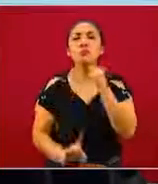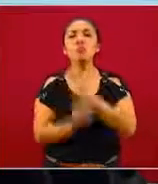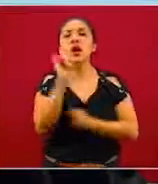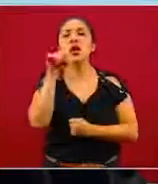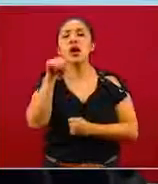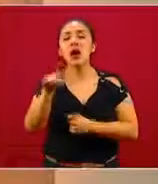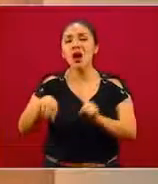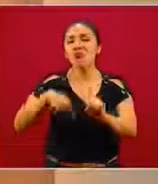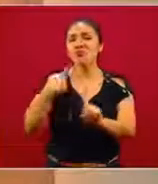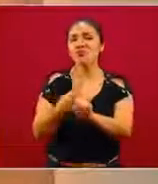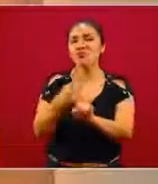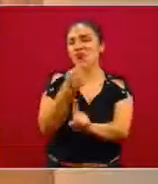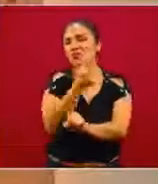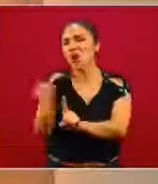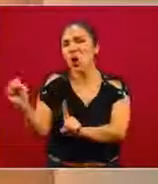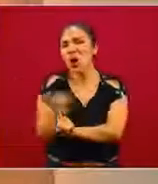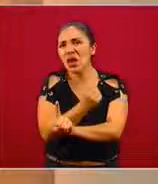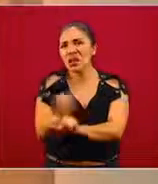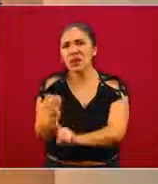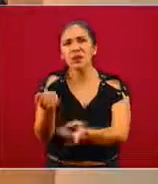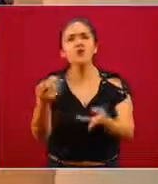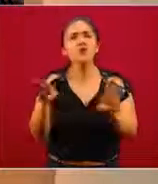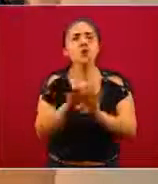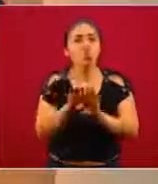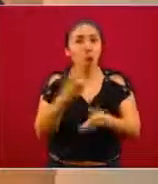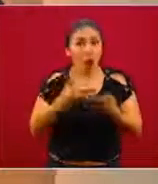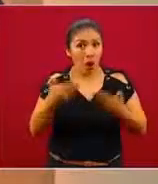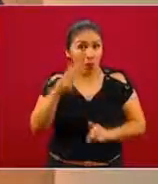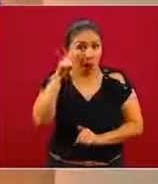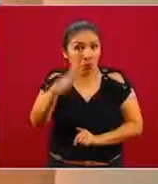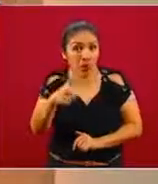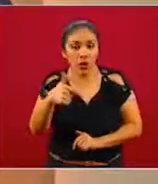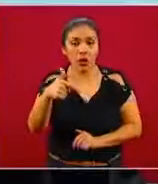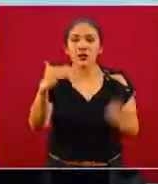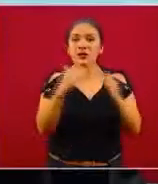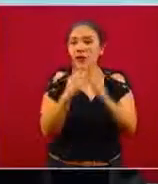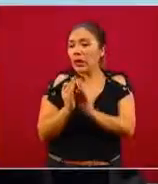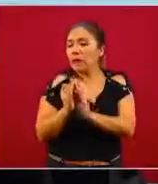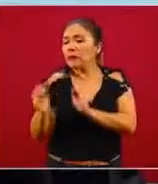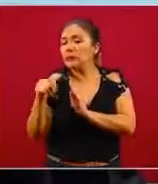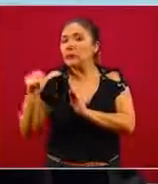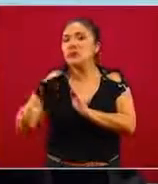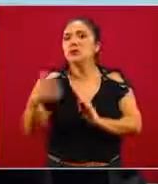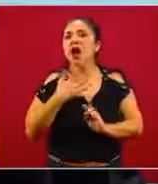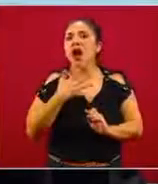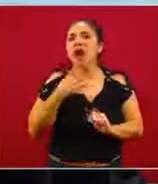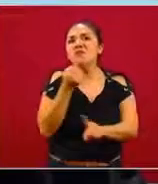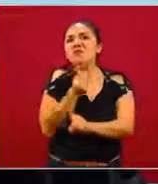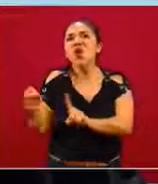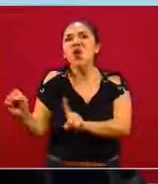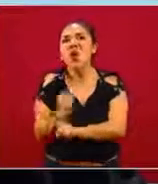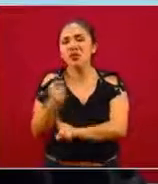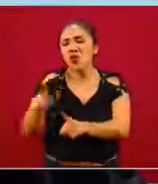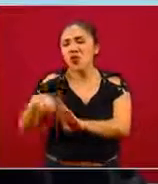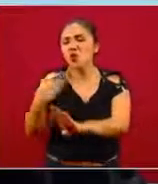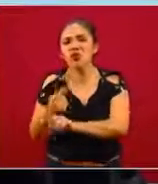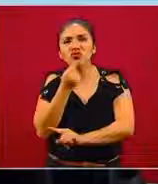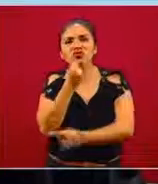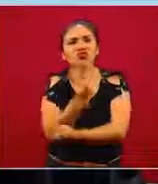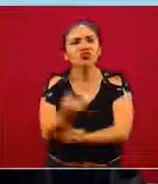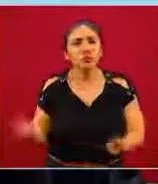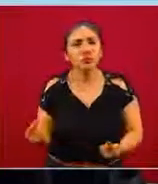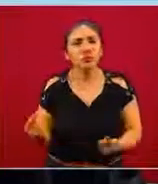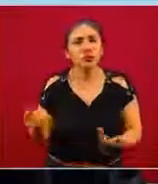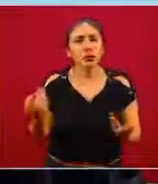we ensure that if there's a case of violence, when we know that in the house next door a child is